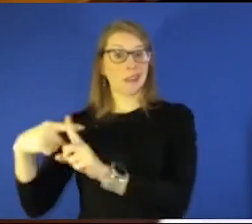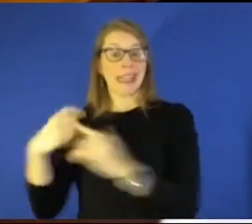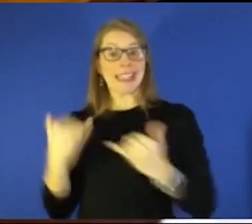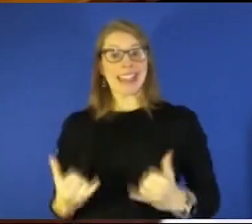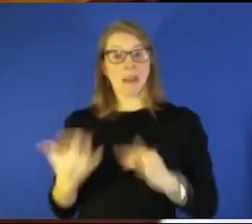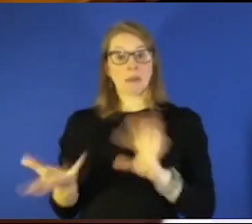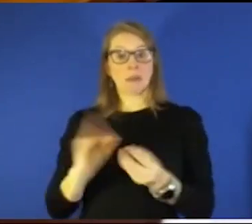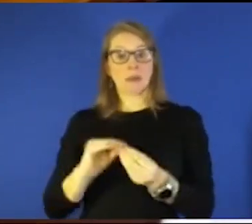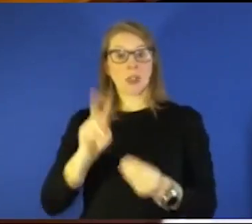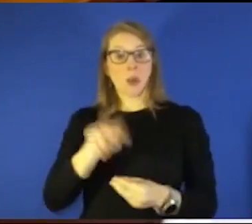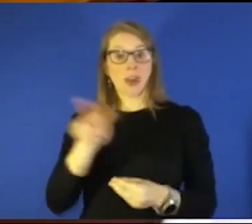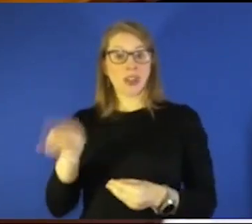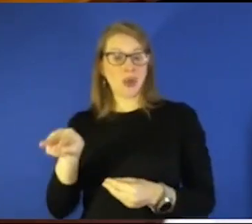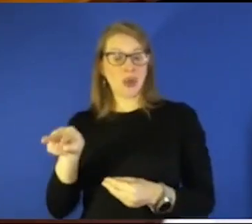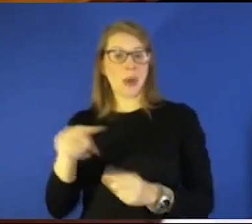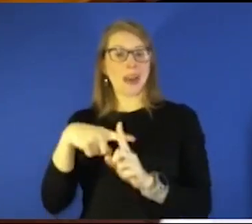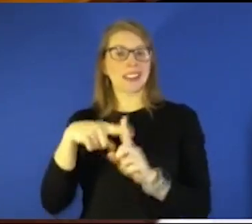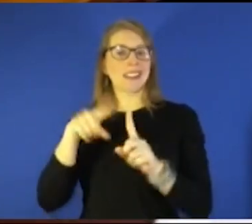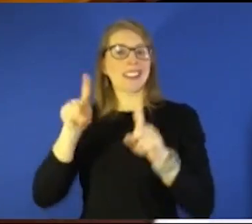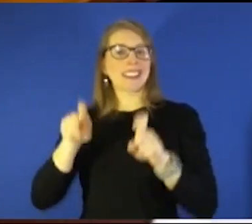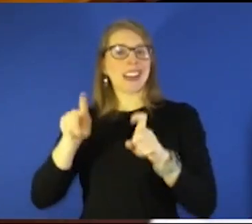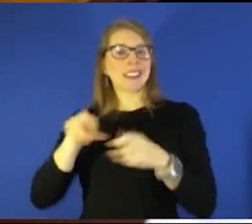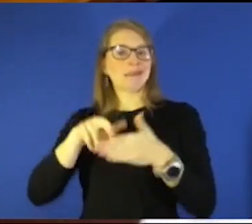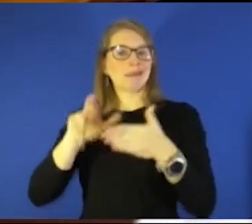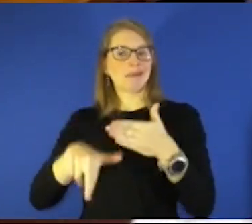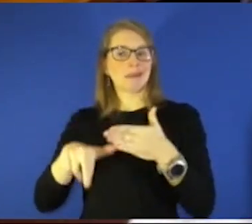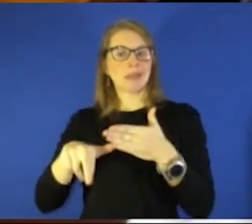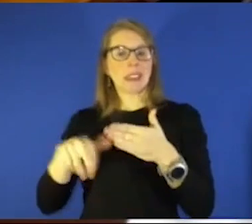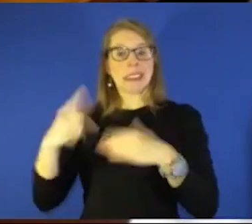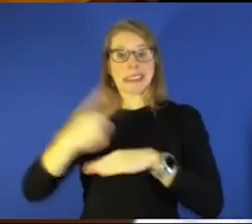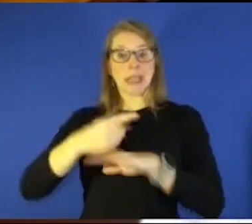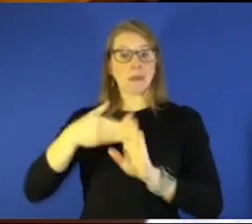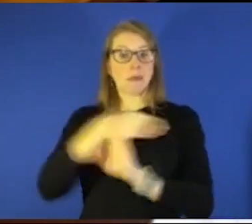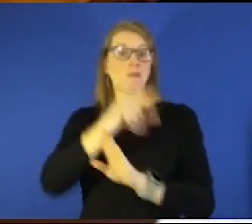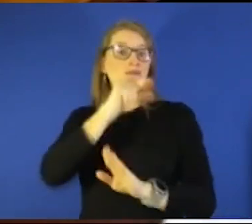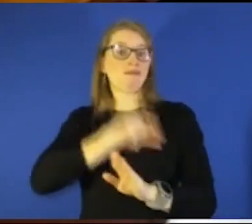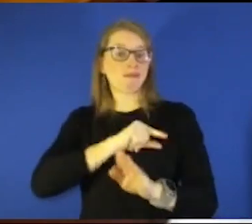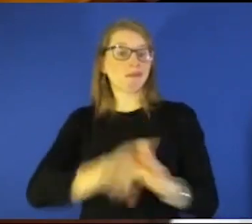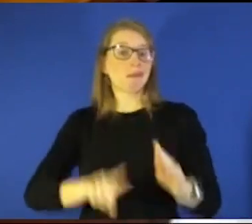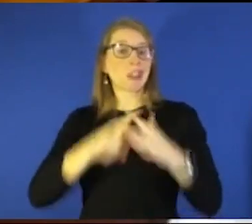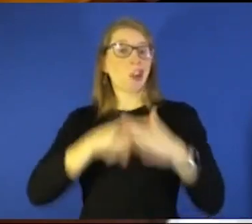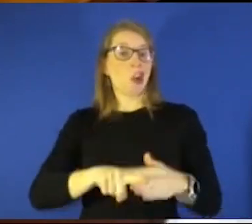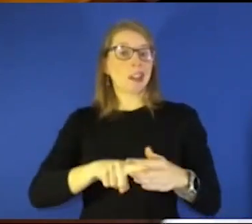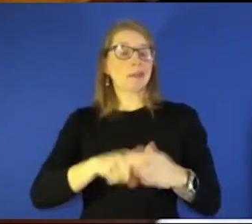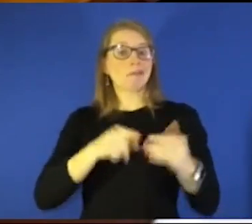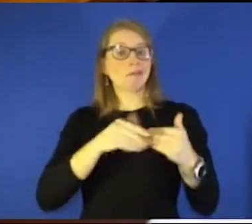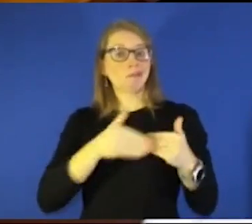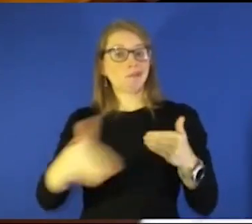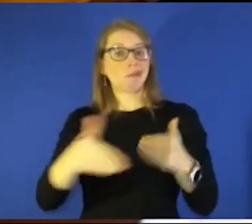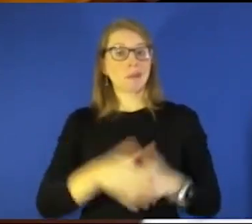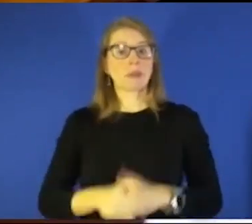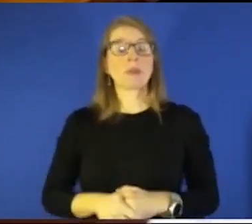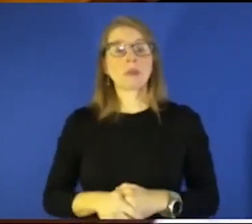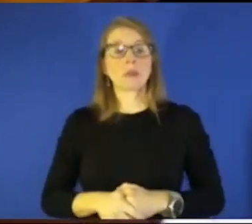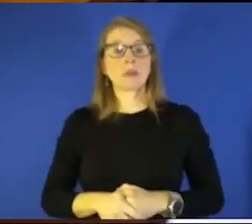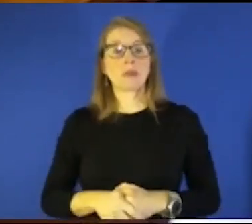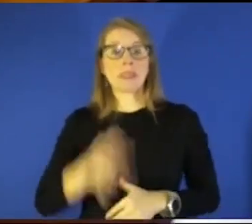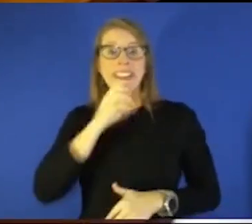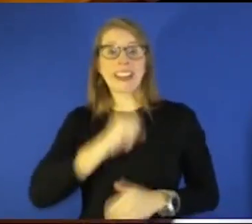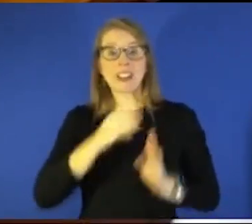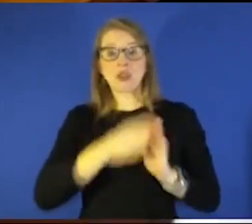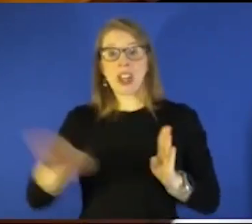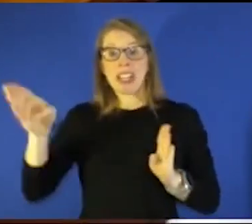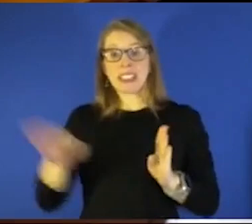total of 22 positive tests since the day before Thanksgiving. And it really, it's the age range of